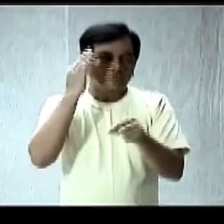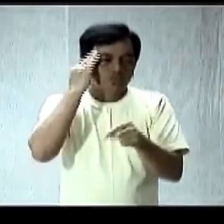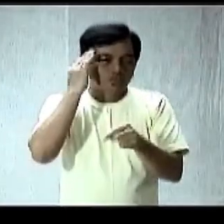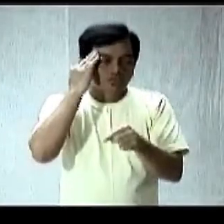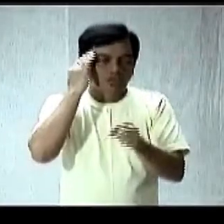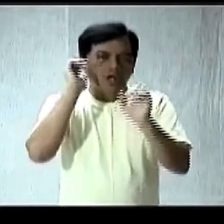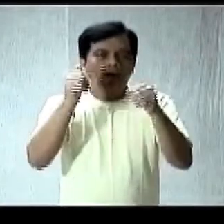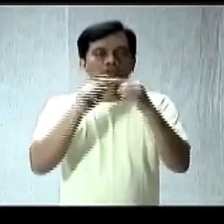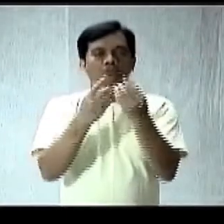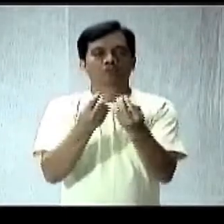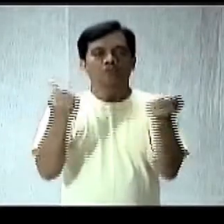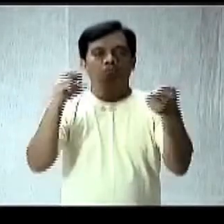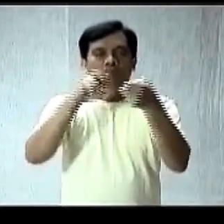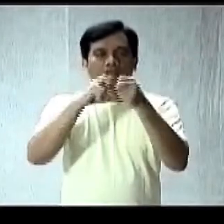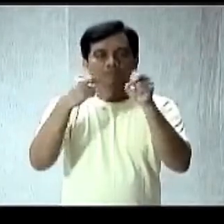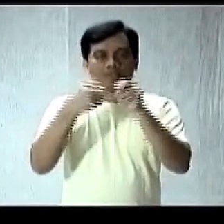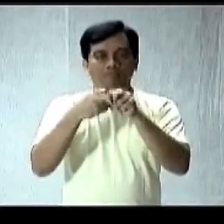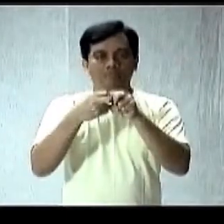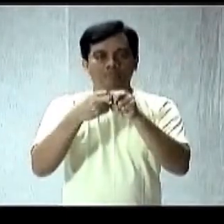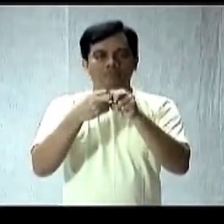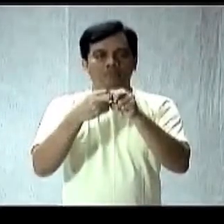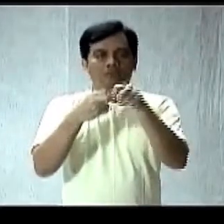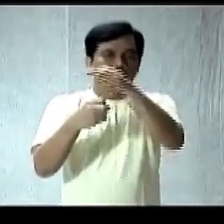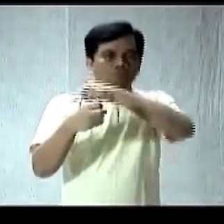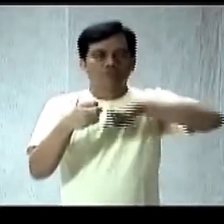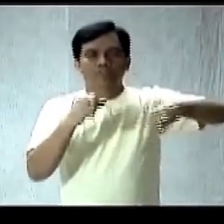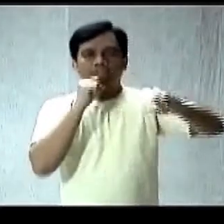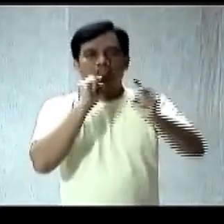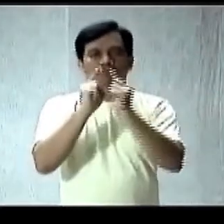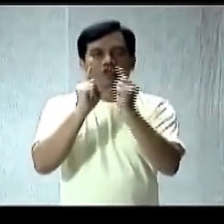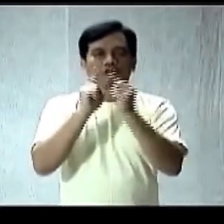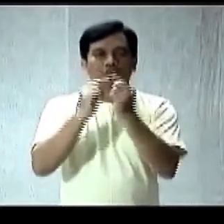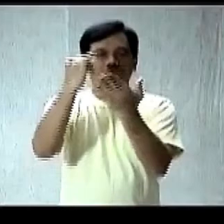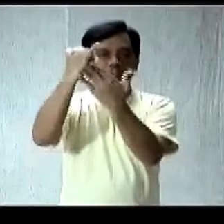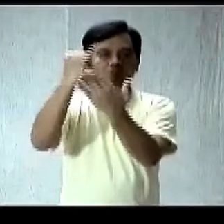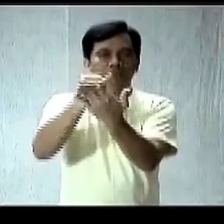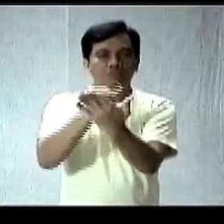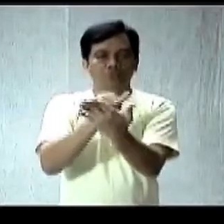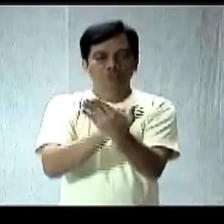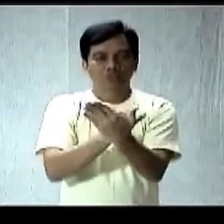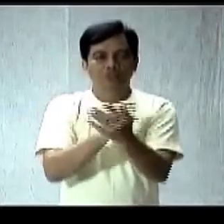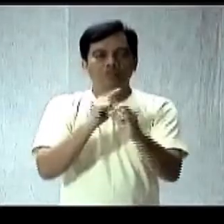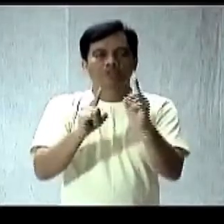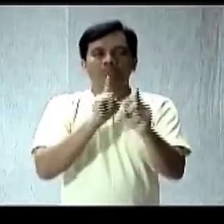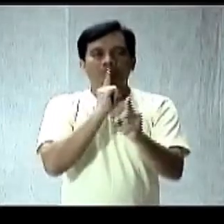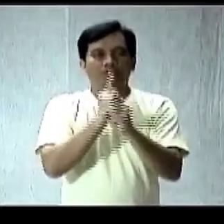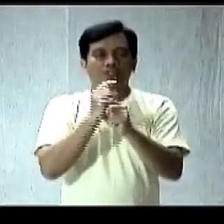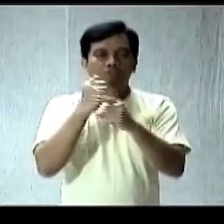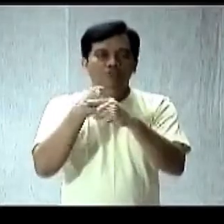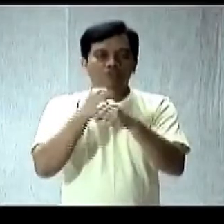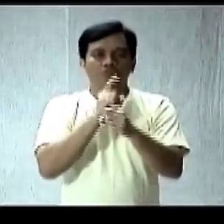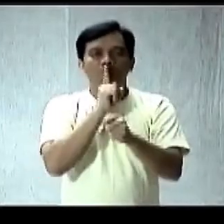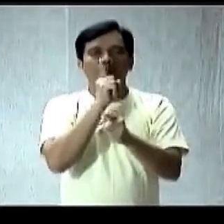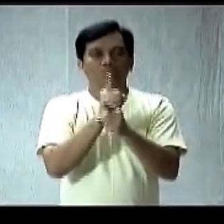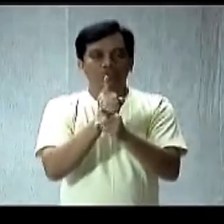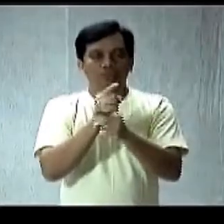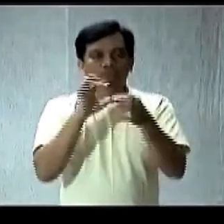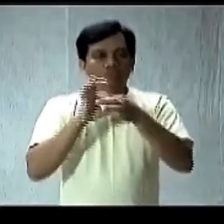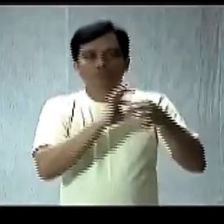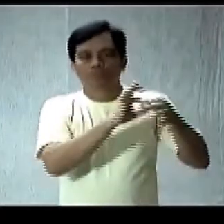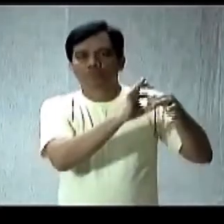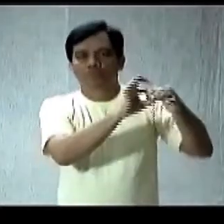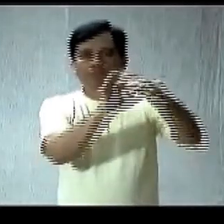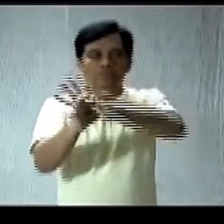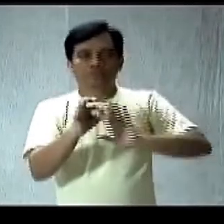also knew how to solve our problems. We were not talking only about issues, but we made sure that side